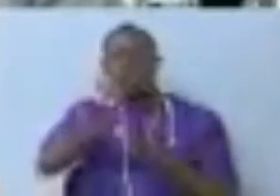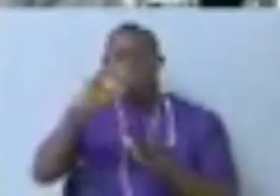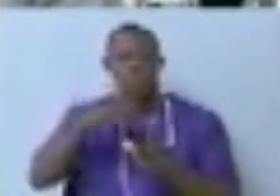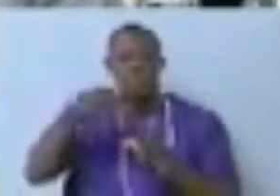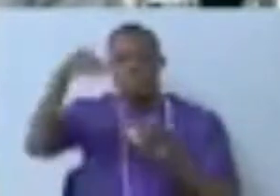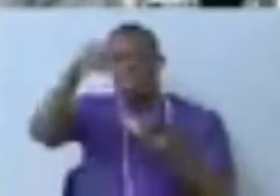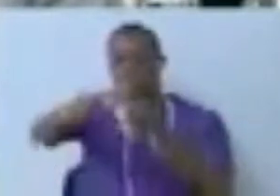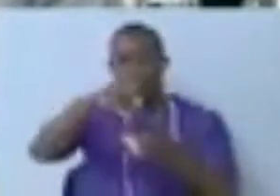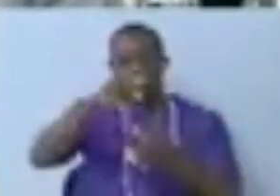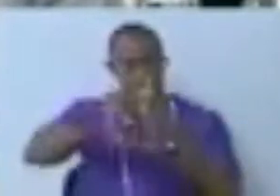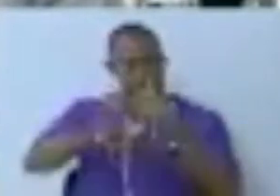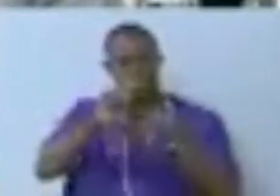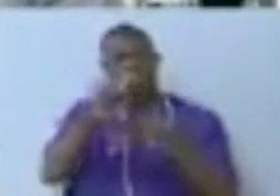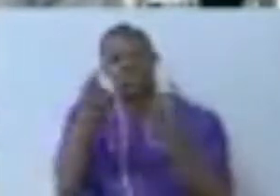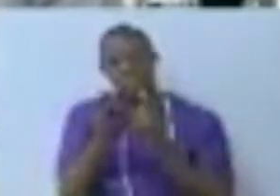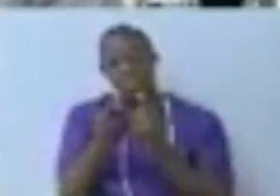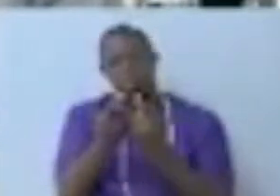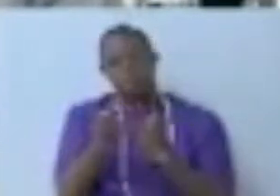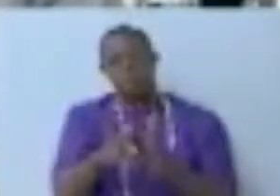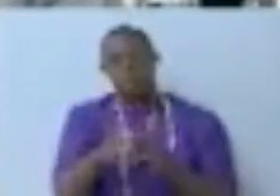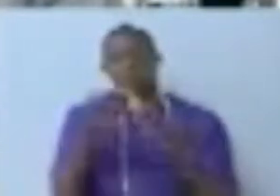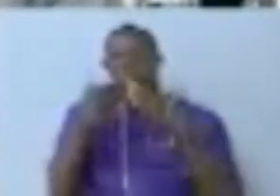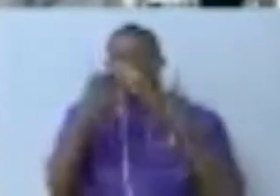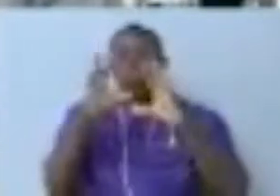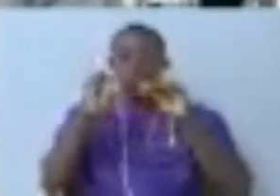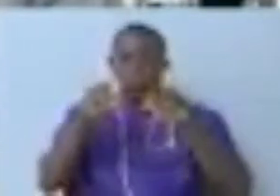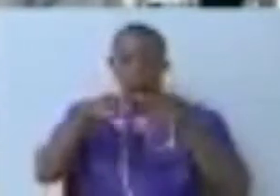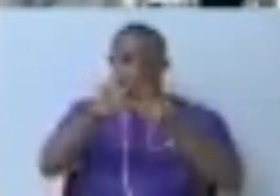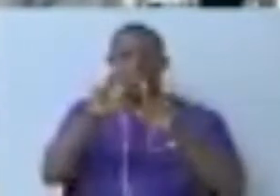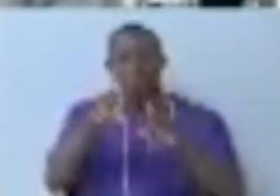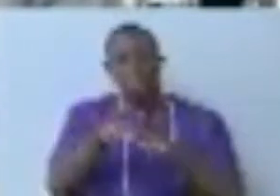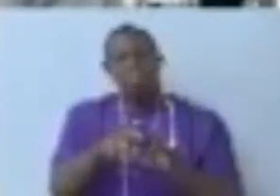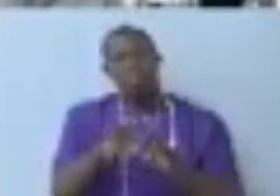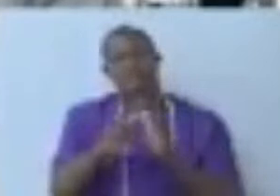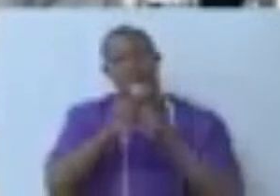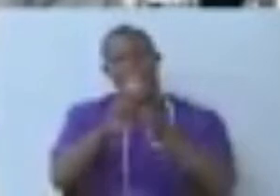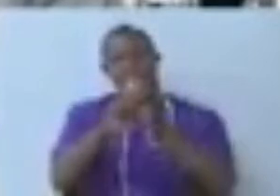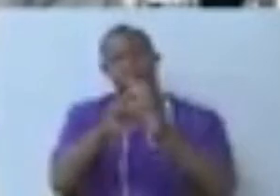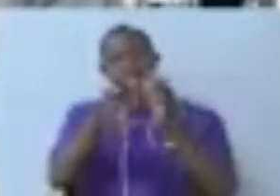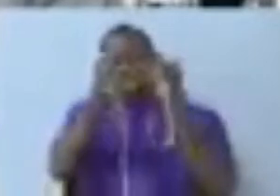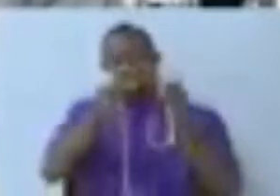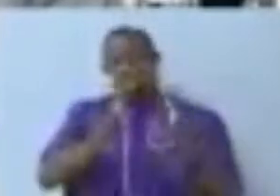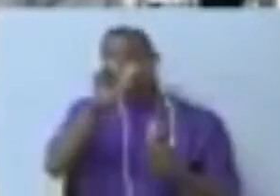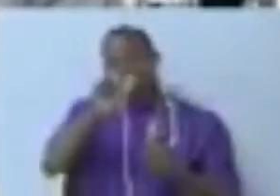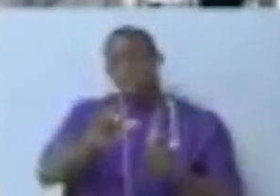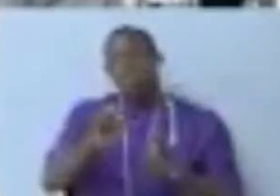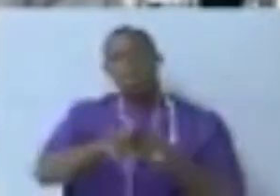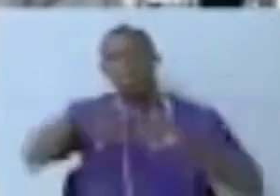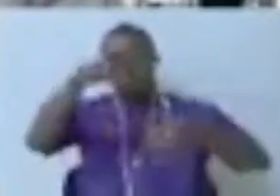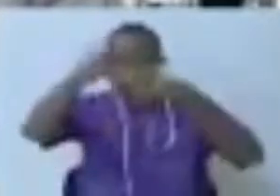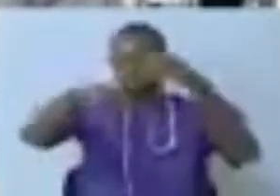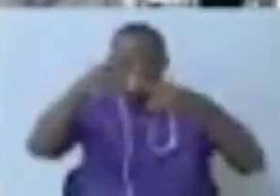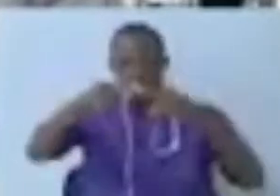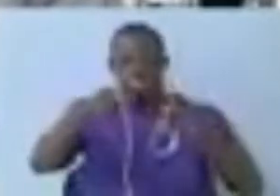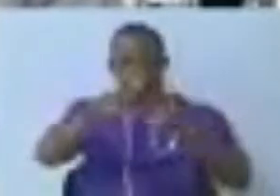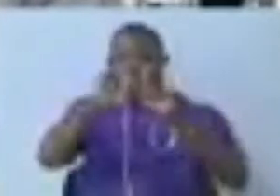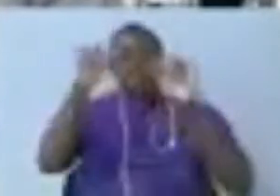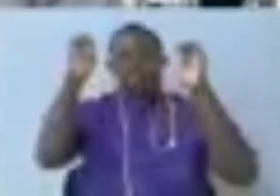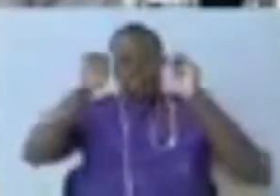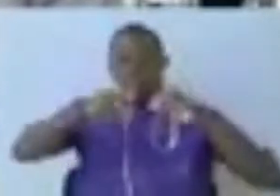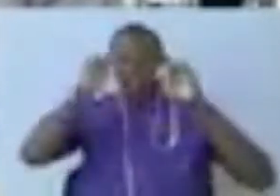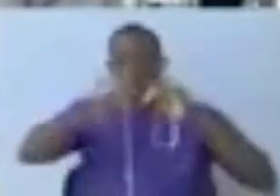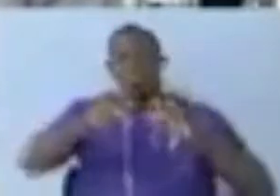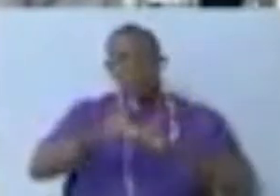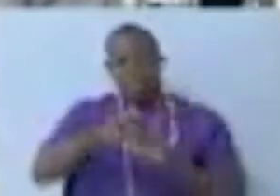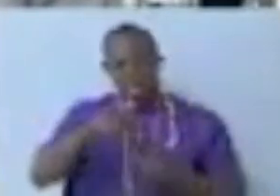in that one. So I spoke with the deputy. She would continue the meeting. I'll be here. I won't be recusing myself. I